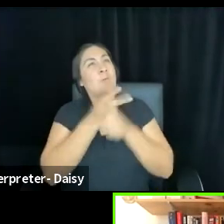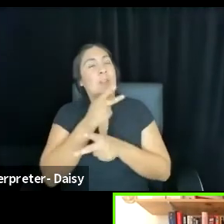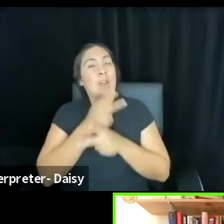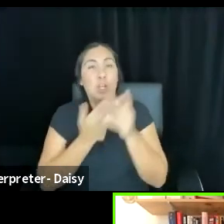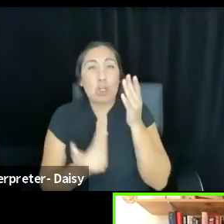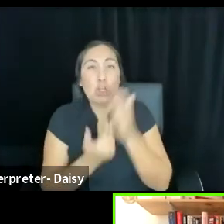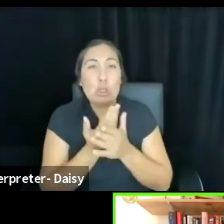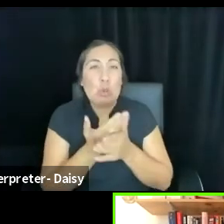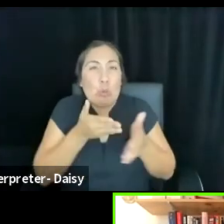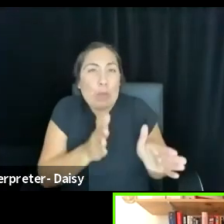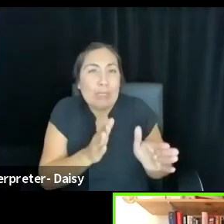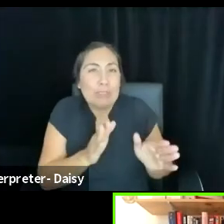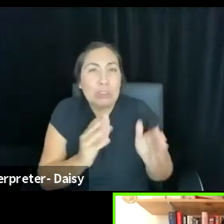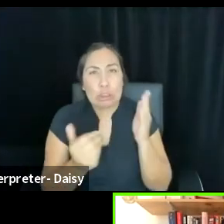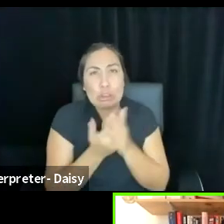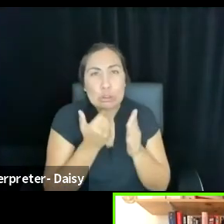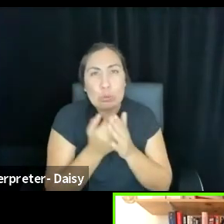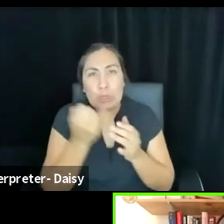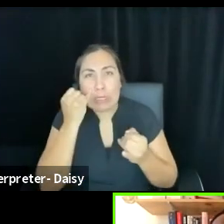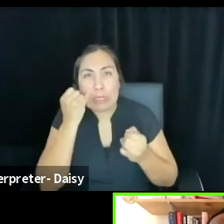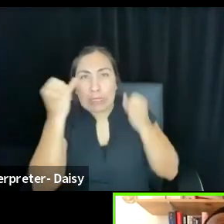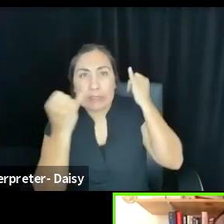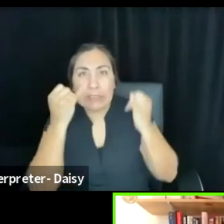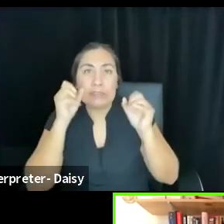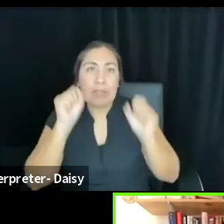content ideas that can really address this need in this moment?